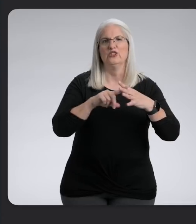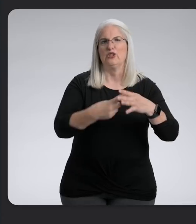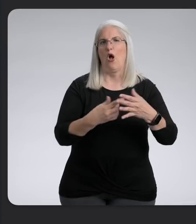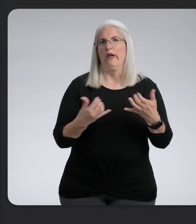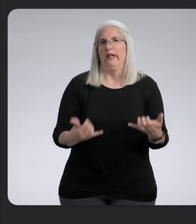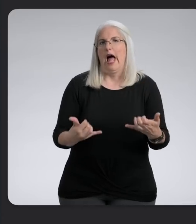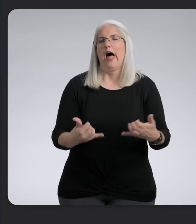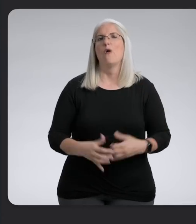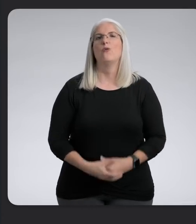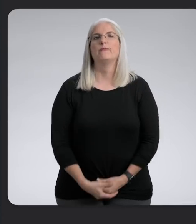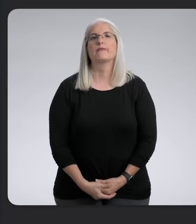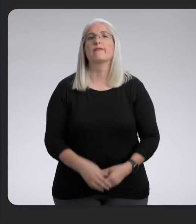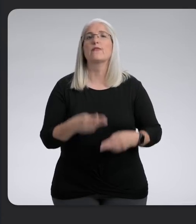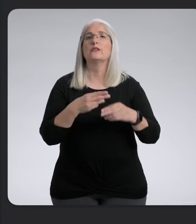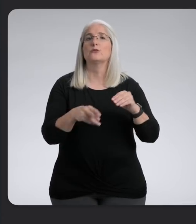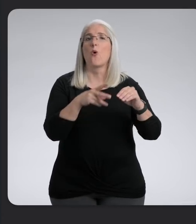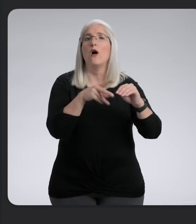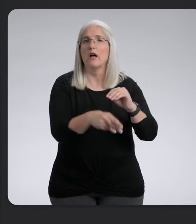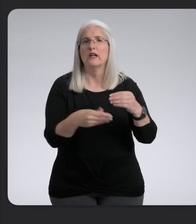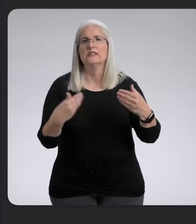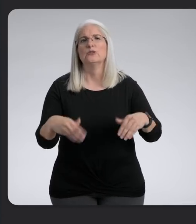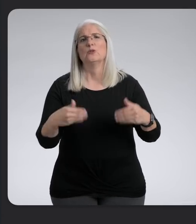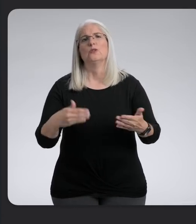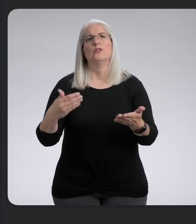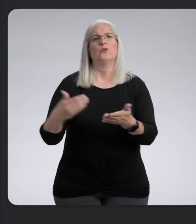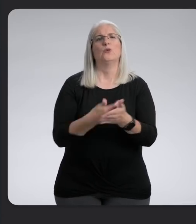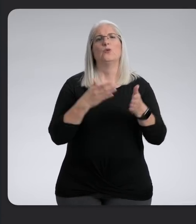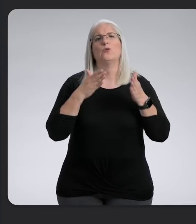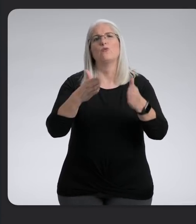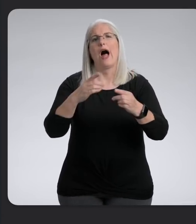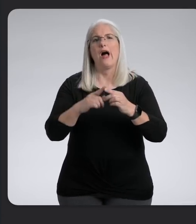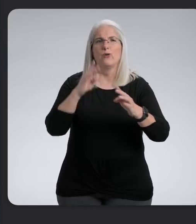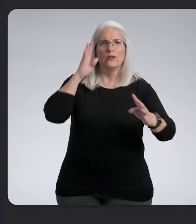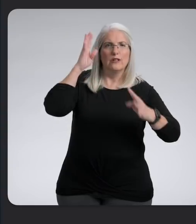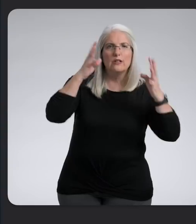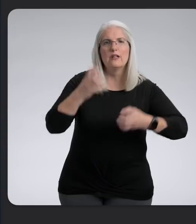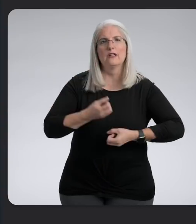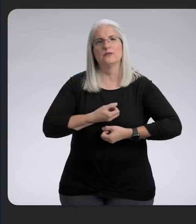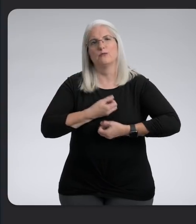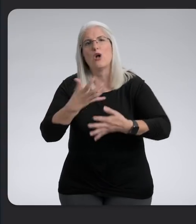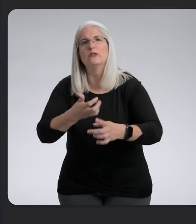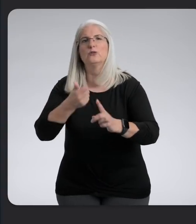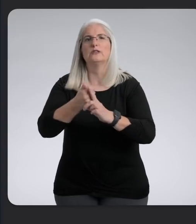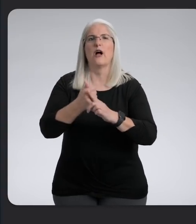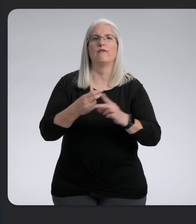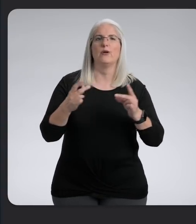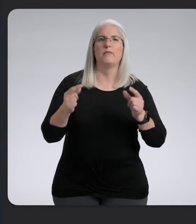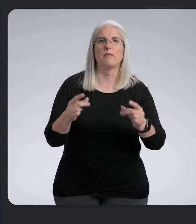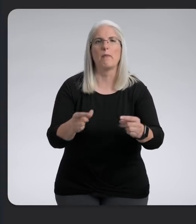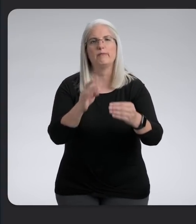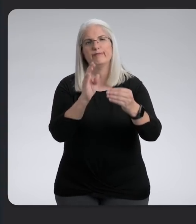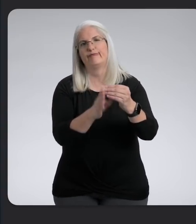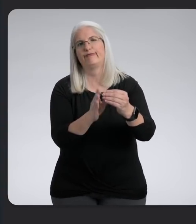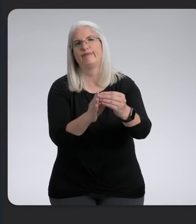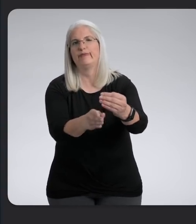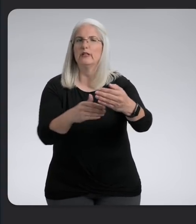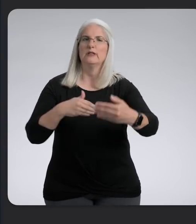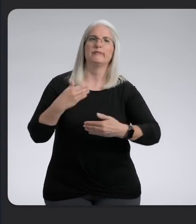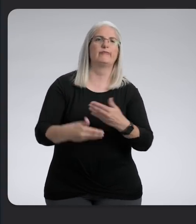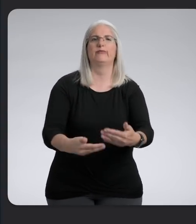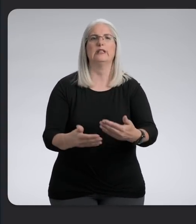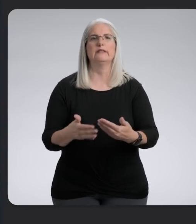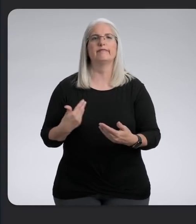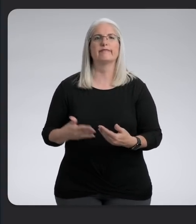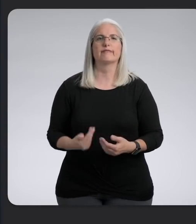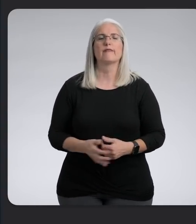than ever to create, express yourself, and get stuff done. Finally, we have some really big news about an app